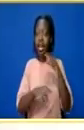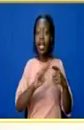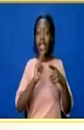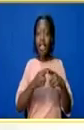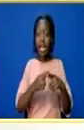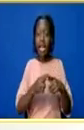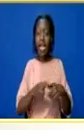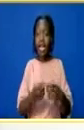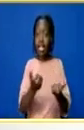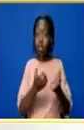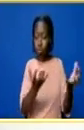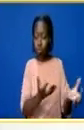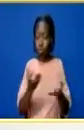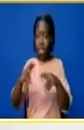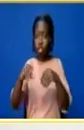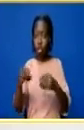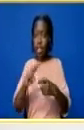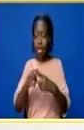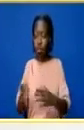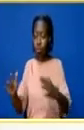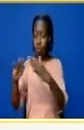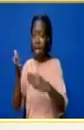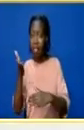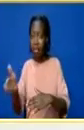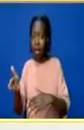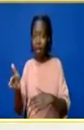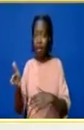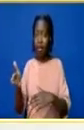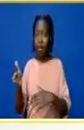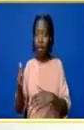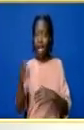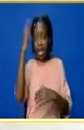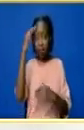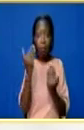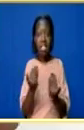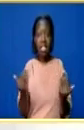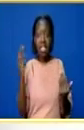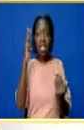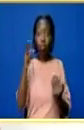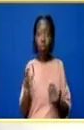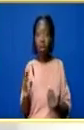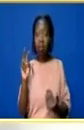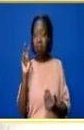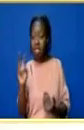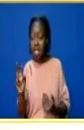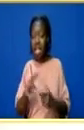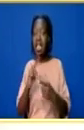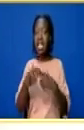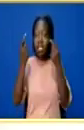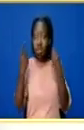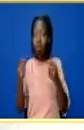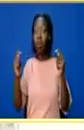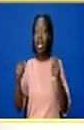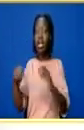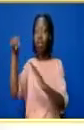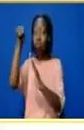Mm. Don't leave it empty. Yeah. Remember, children are children. Yes. They will just still go and experiment.